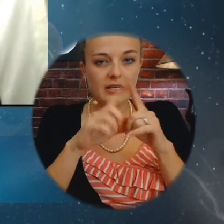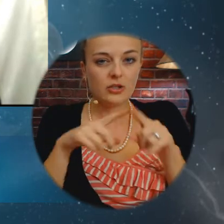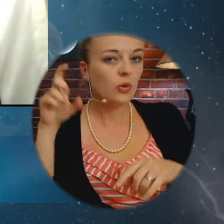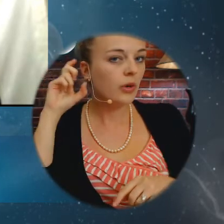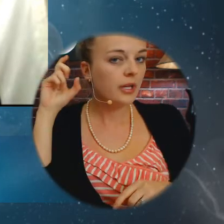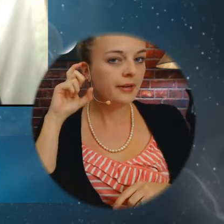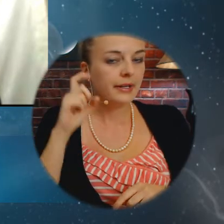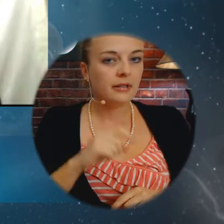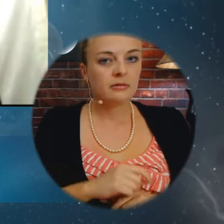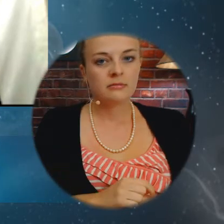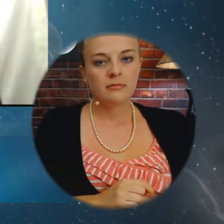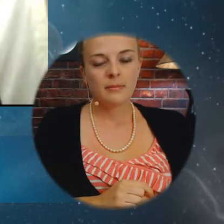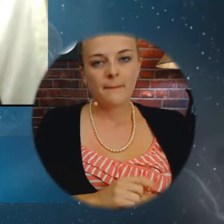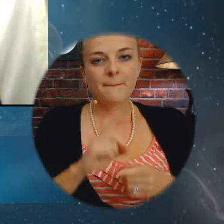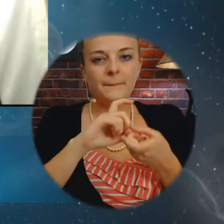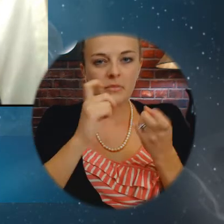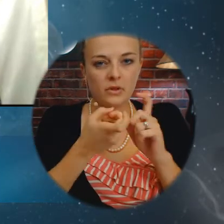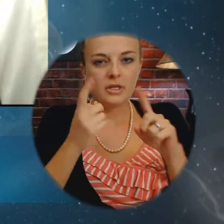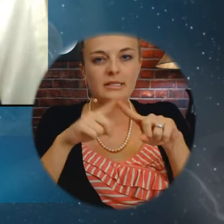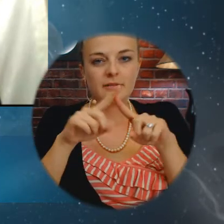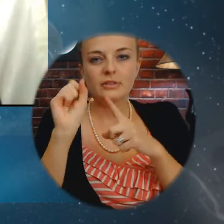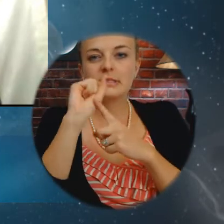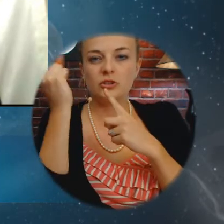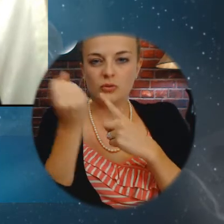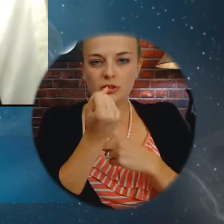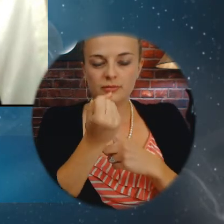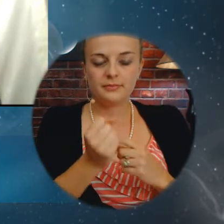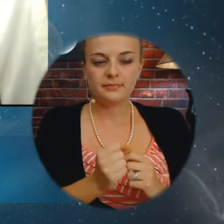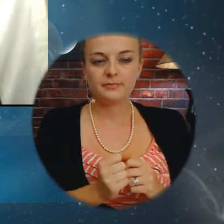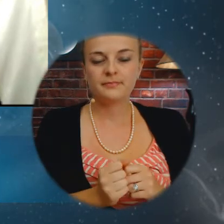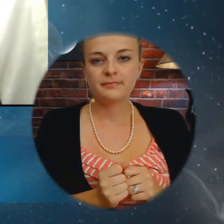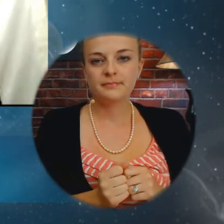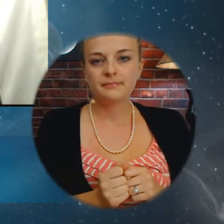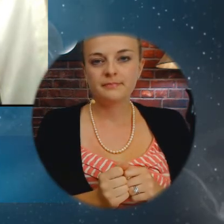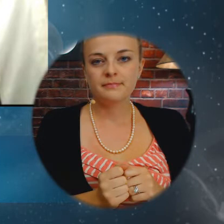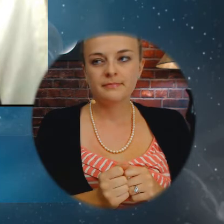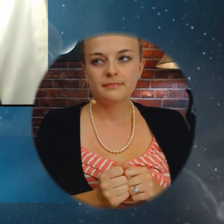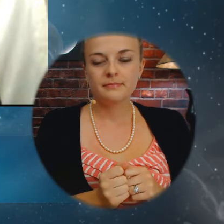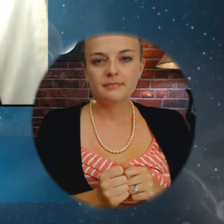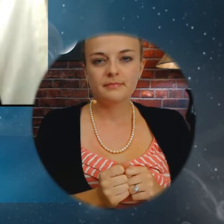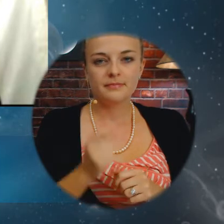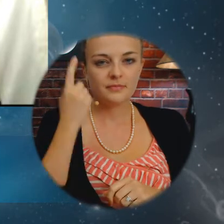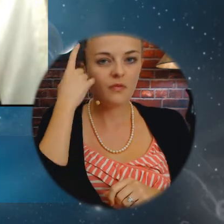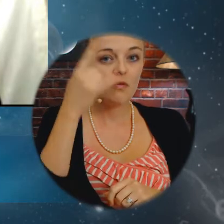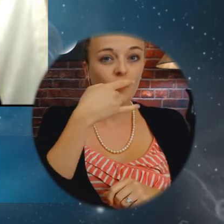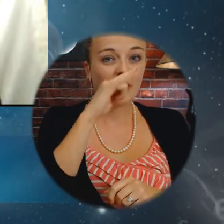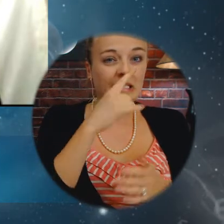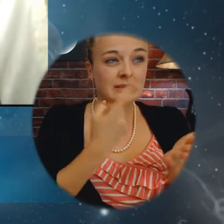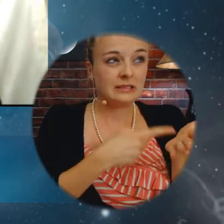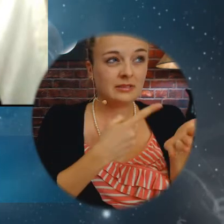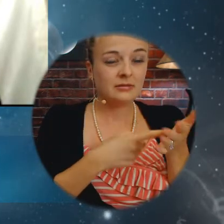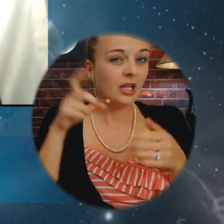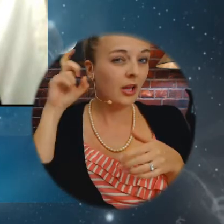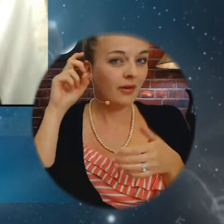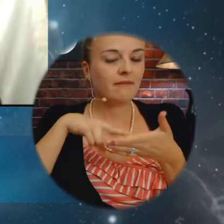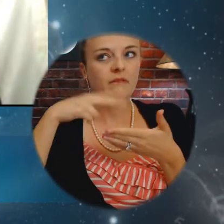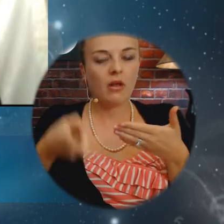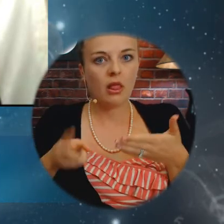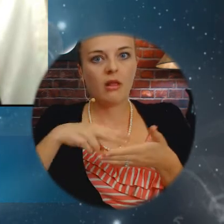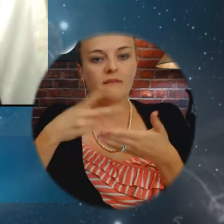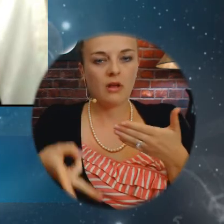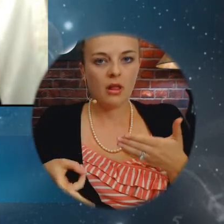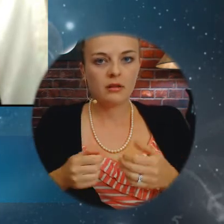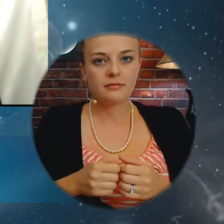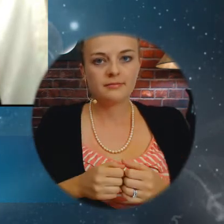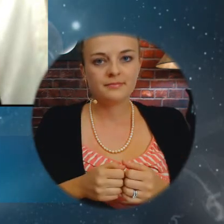situations. As it relates to children, for instance, and you talk about hearing aids falling off kids' ears and things like that, I think that